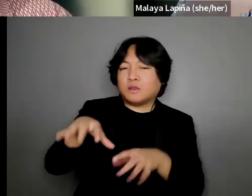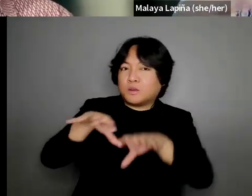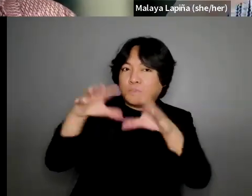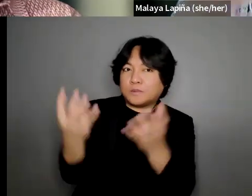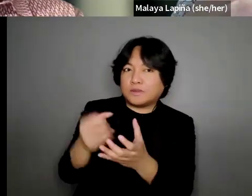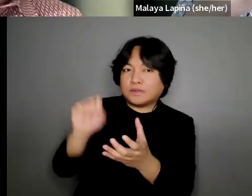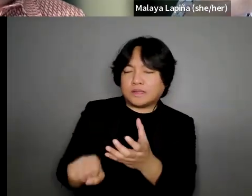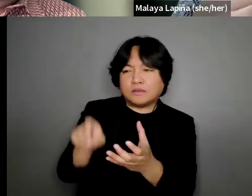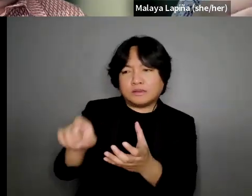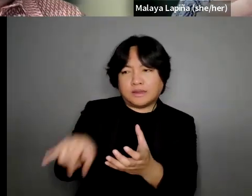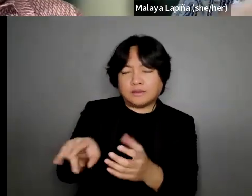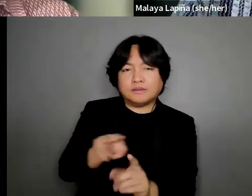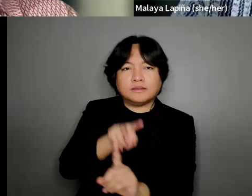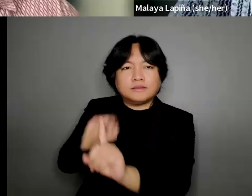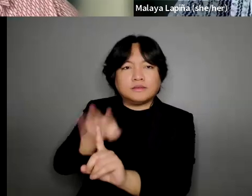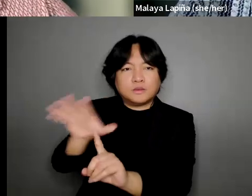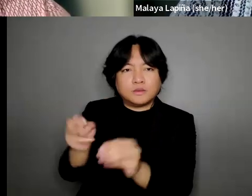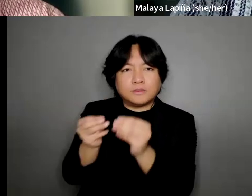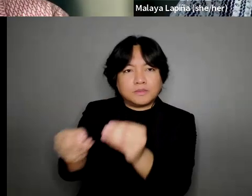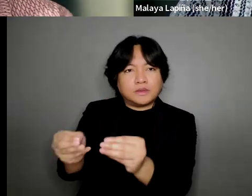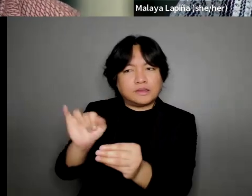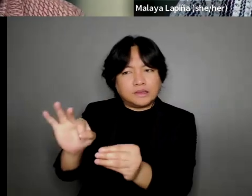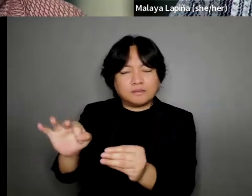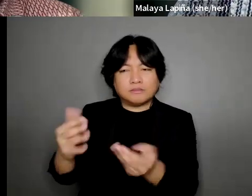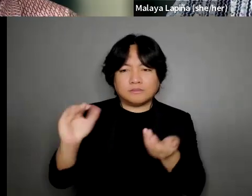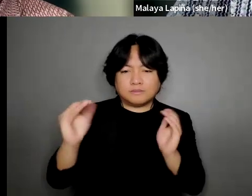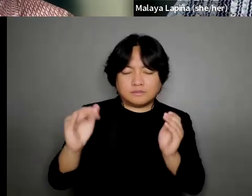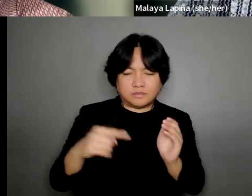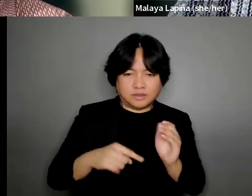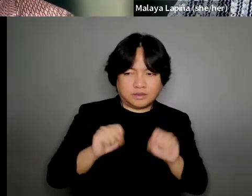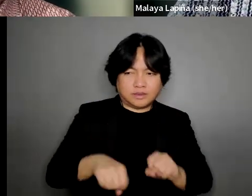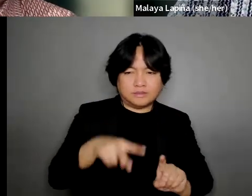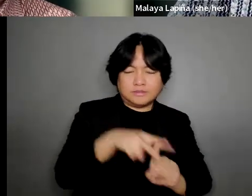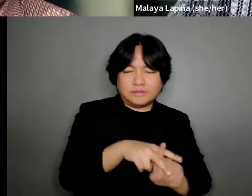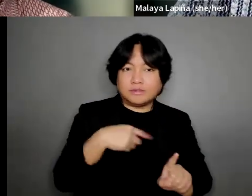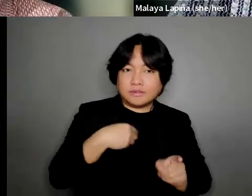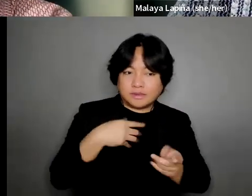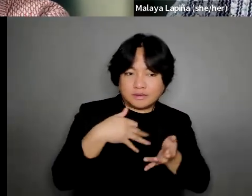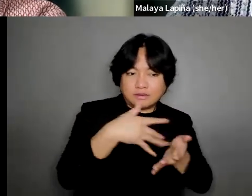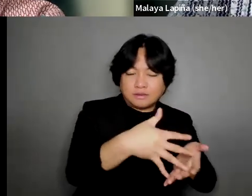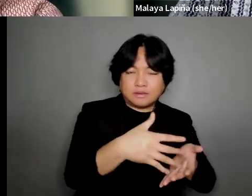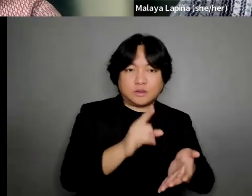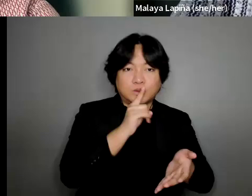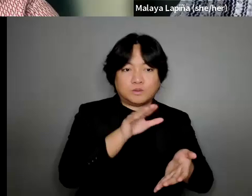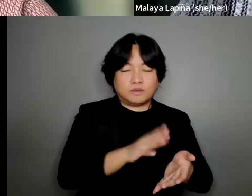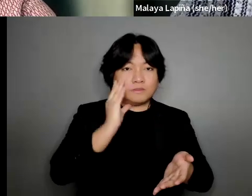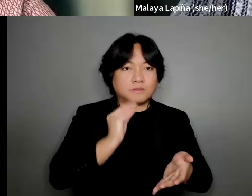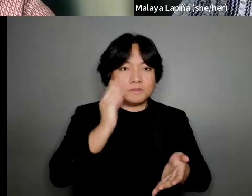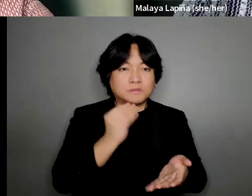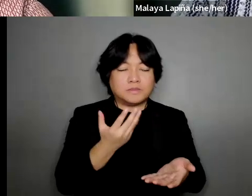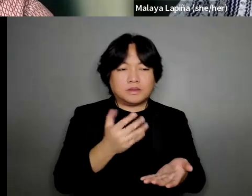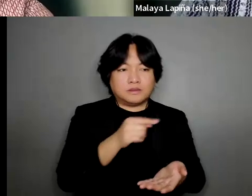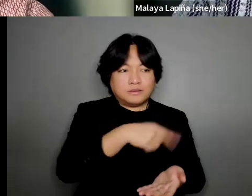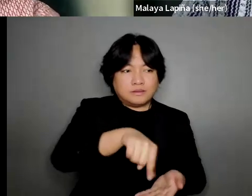methods if applicable ba siya sa realities to ng mga pinag-aaralan or mga informants, respondents natin